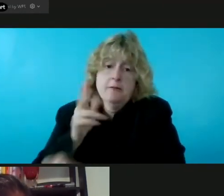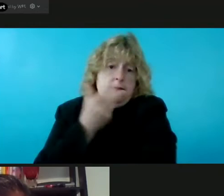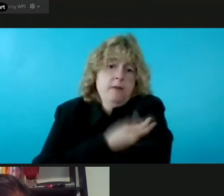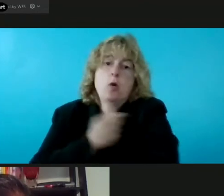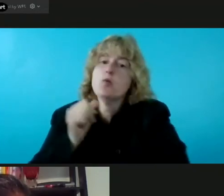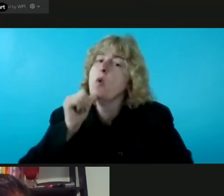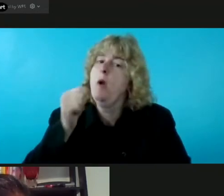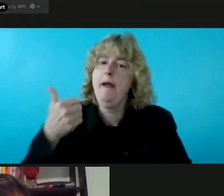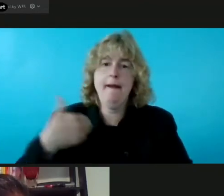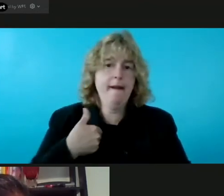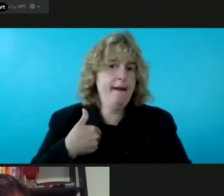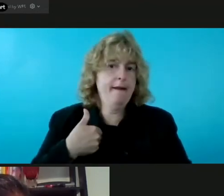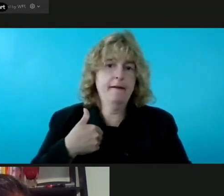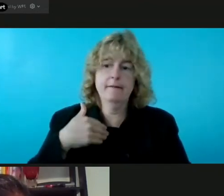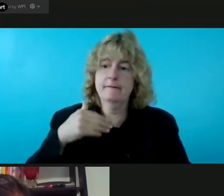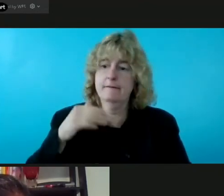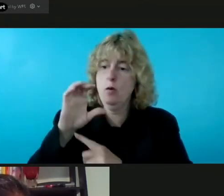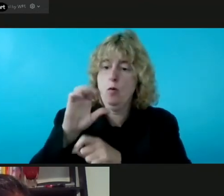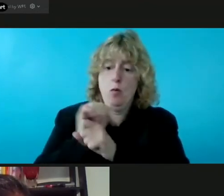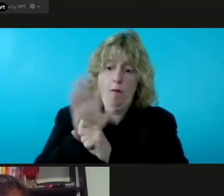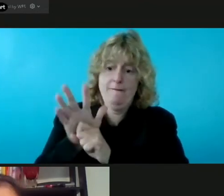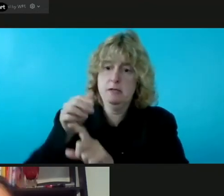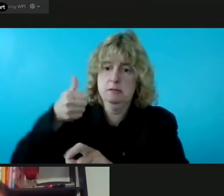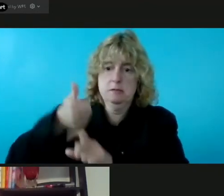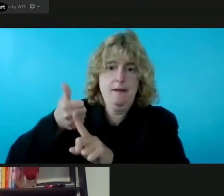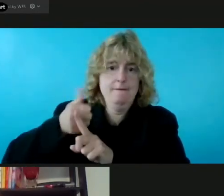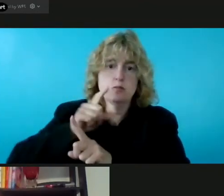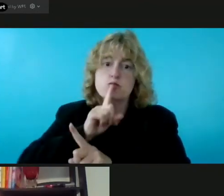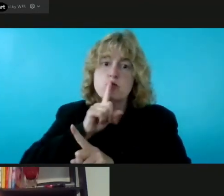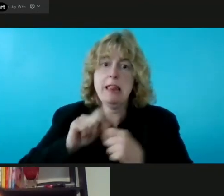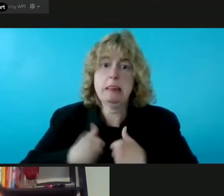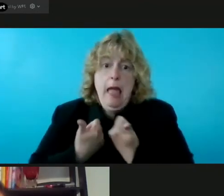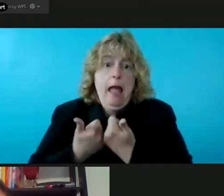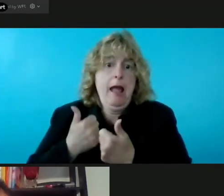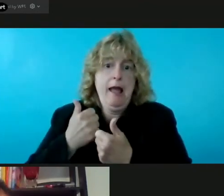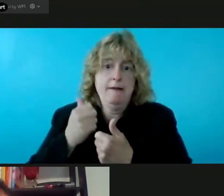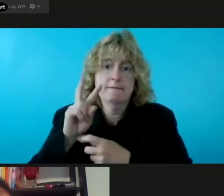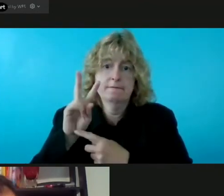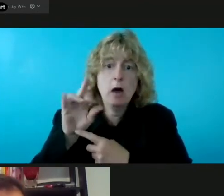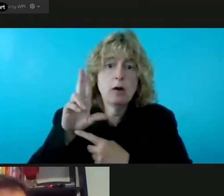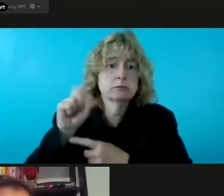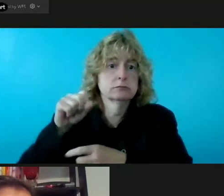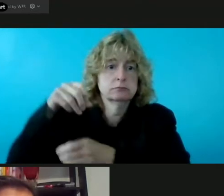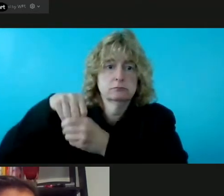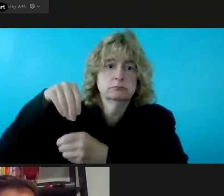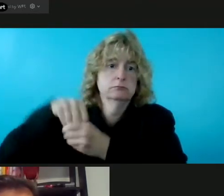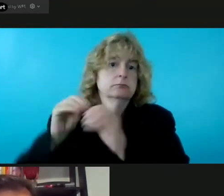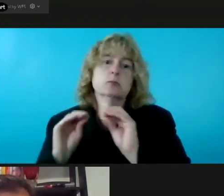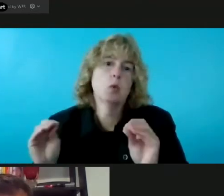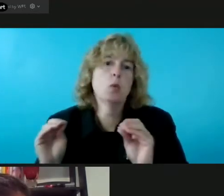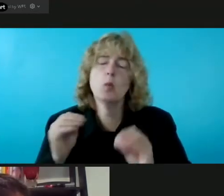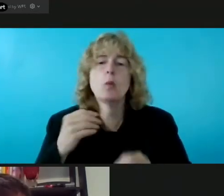virus, nor can they cause people to get COVID. So I believe it's probably a term related